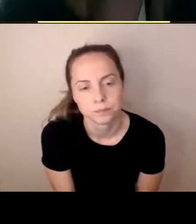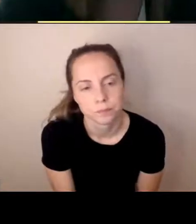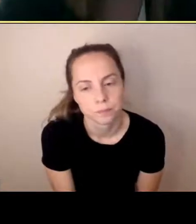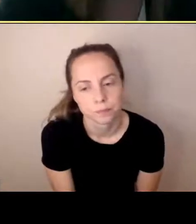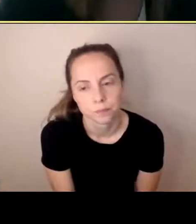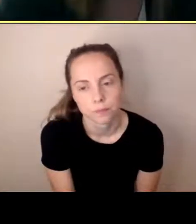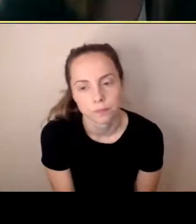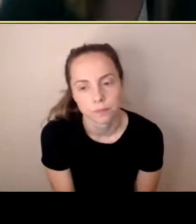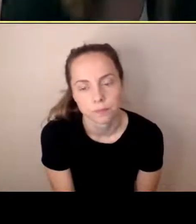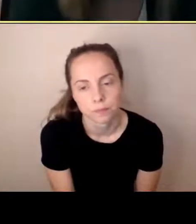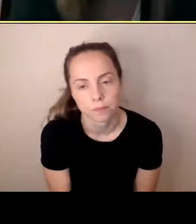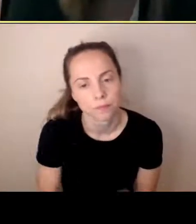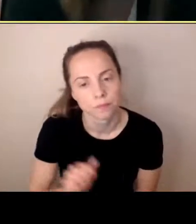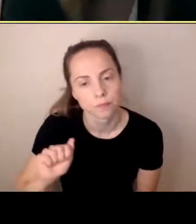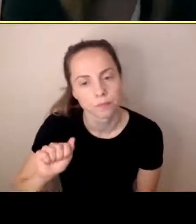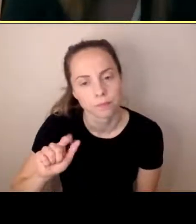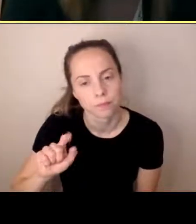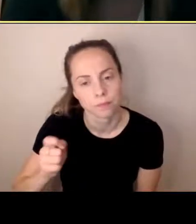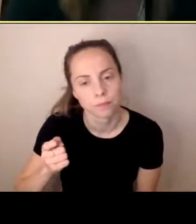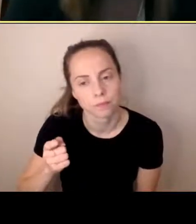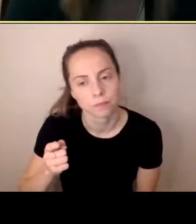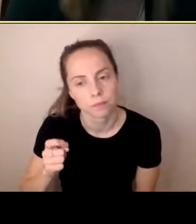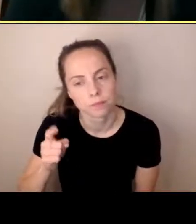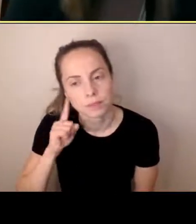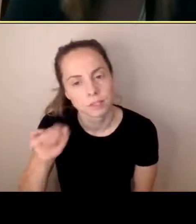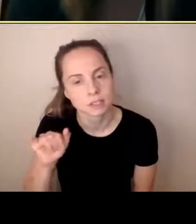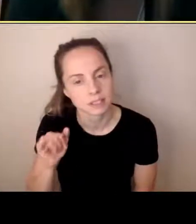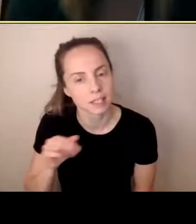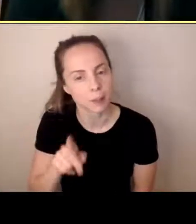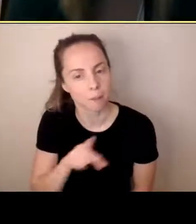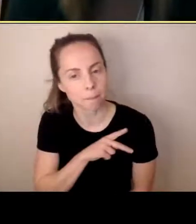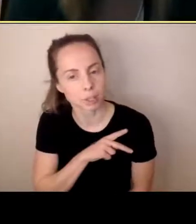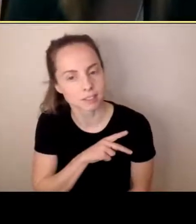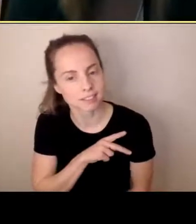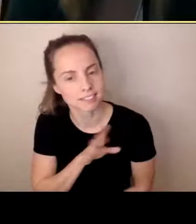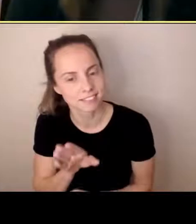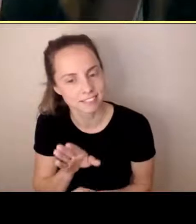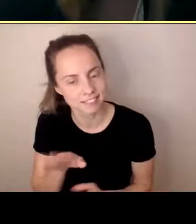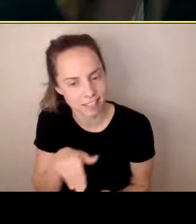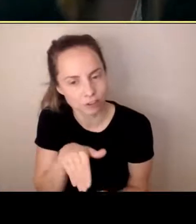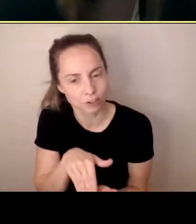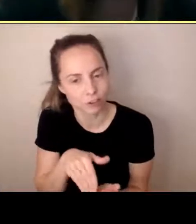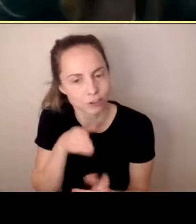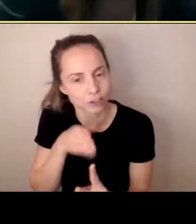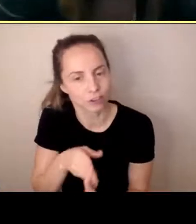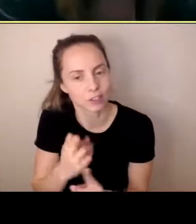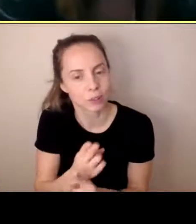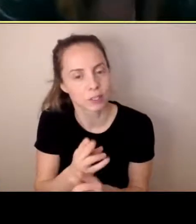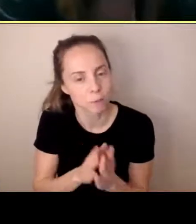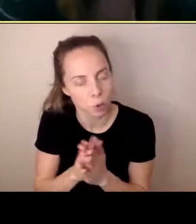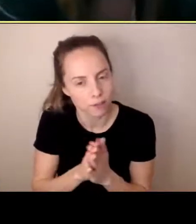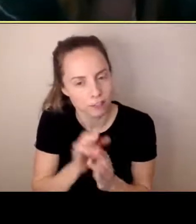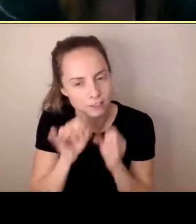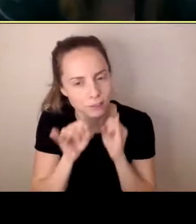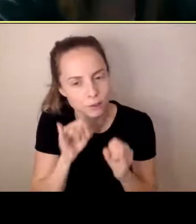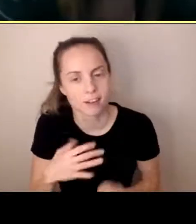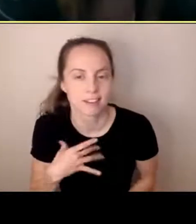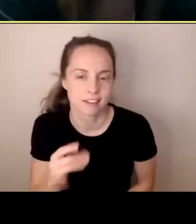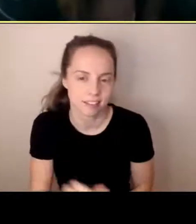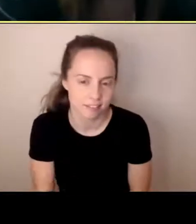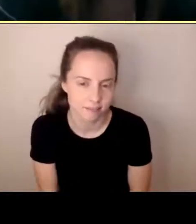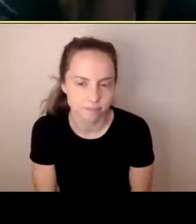Yeah, it sounds very person-centered and using some motivational interviewing too in there. I like that. Is there